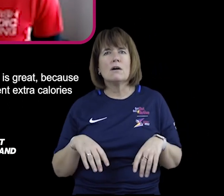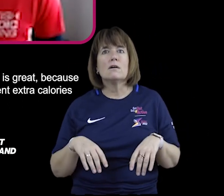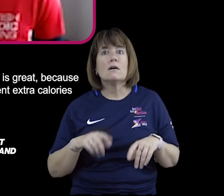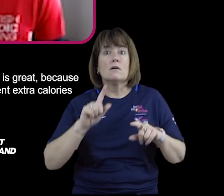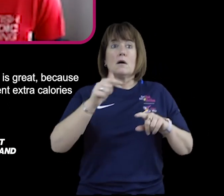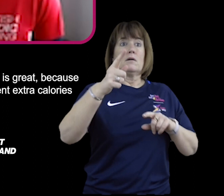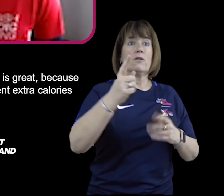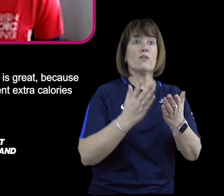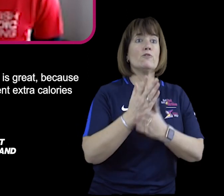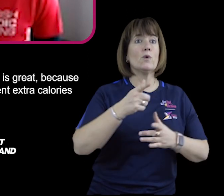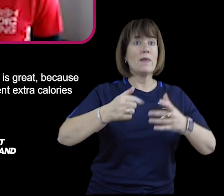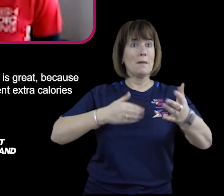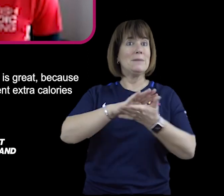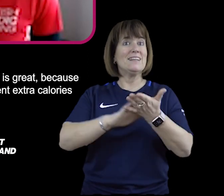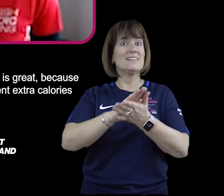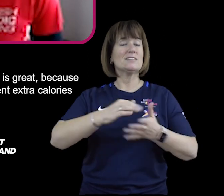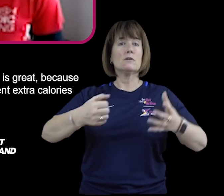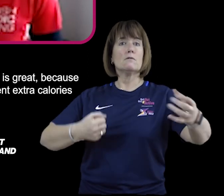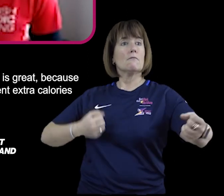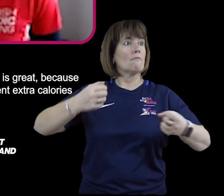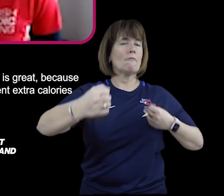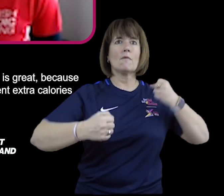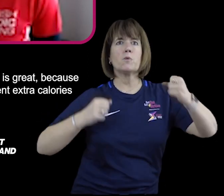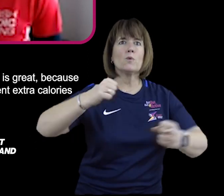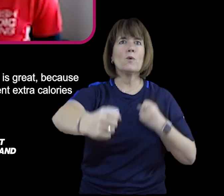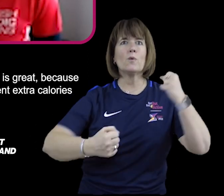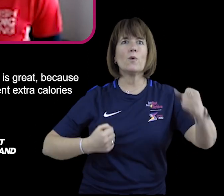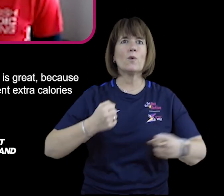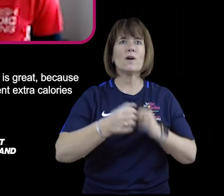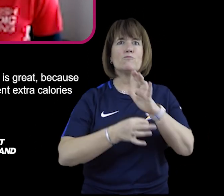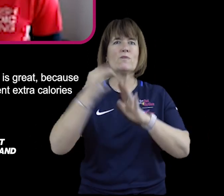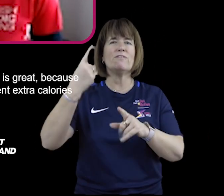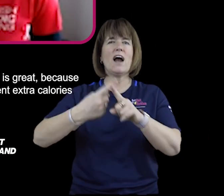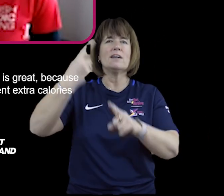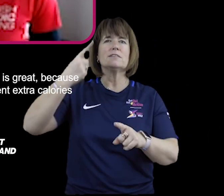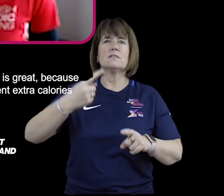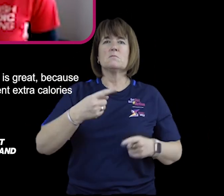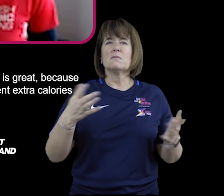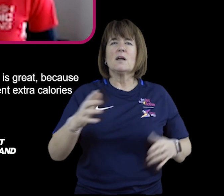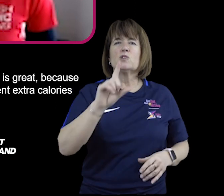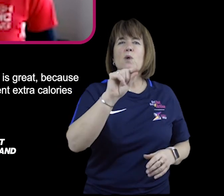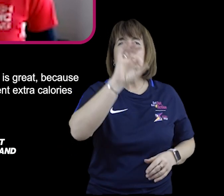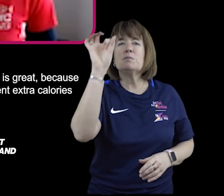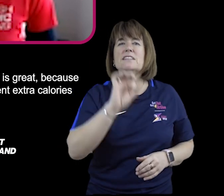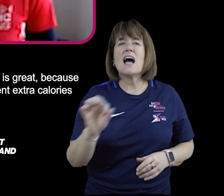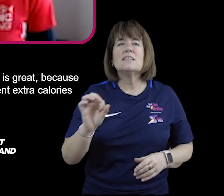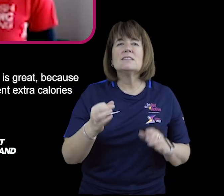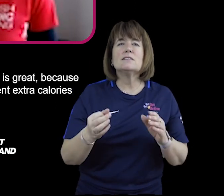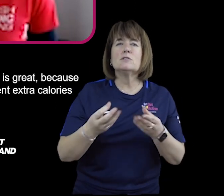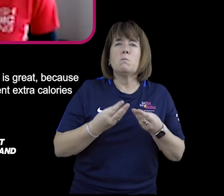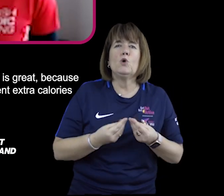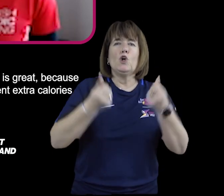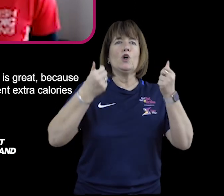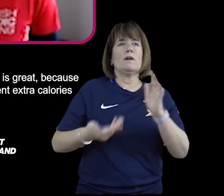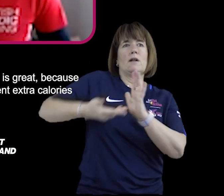and this has been measured in lab situations, that you burn about 20% extra calories compared with walking without the poles.